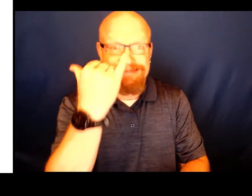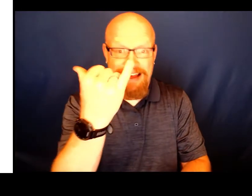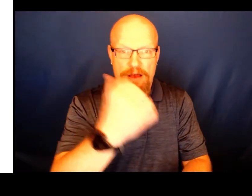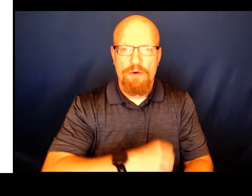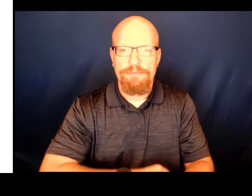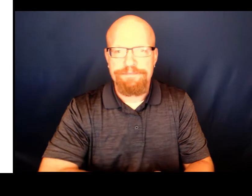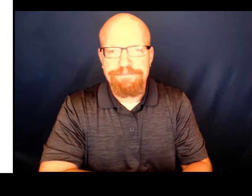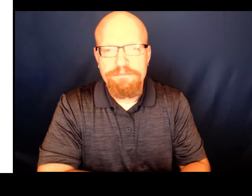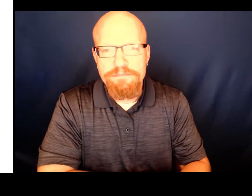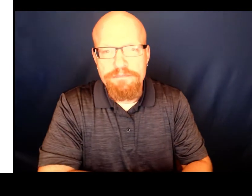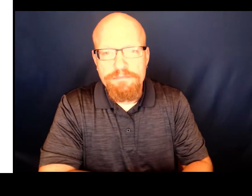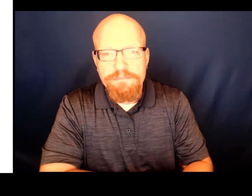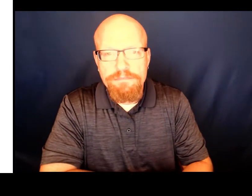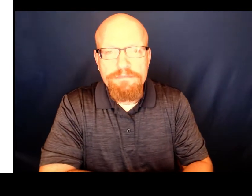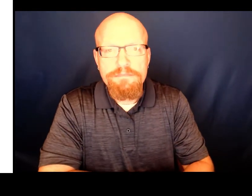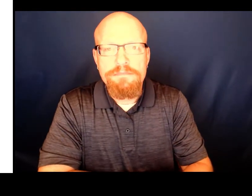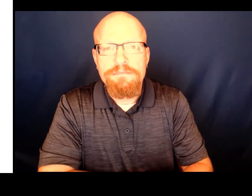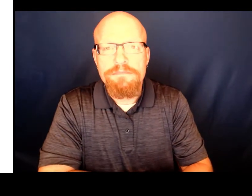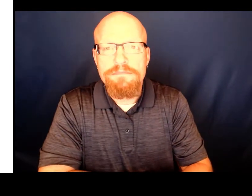Now,